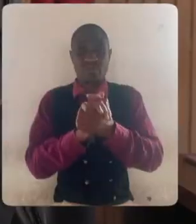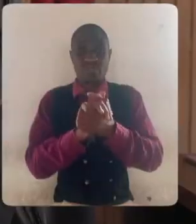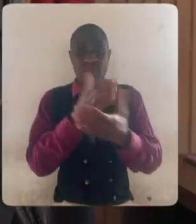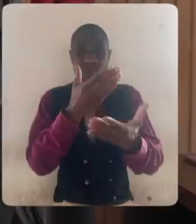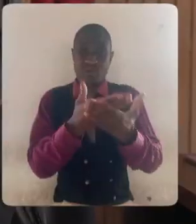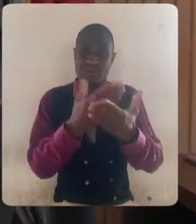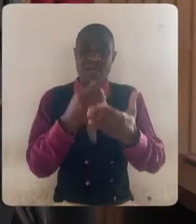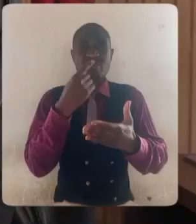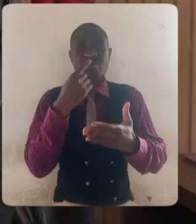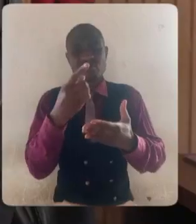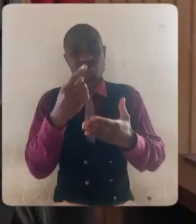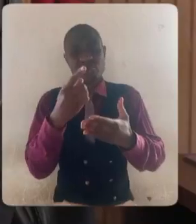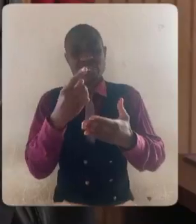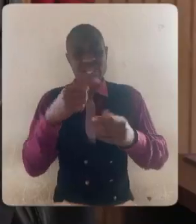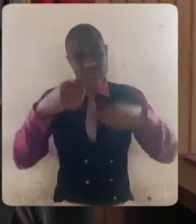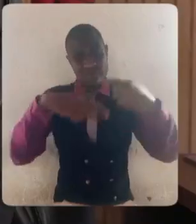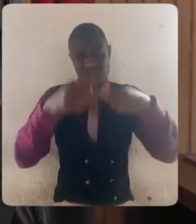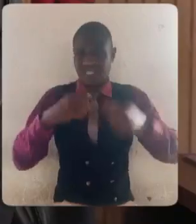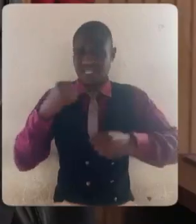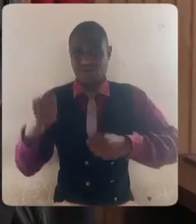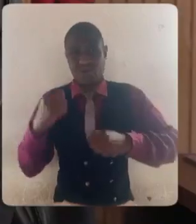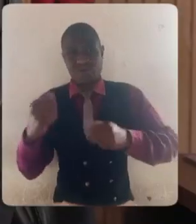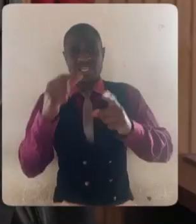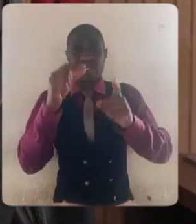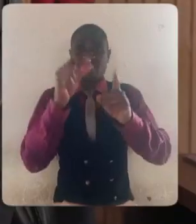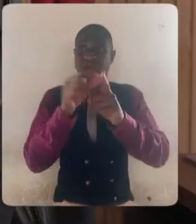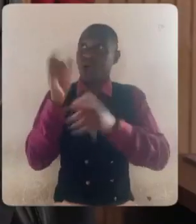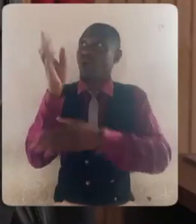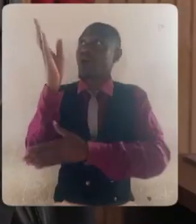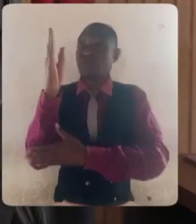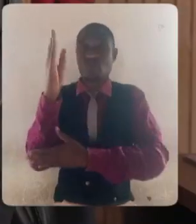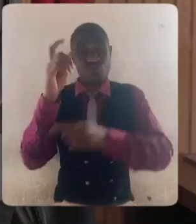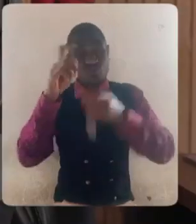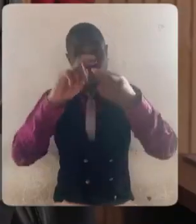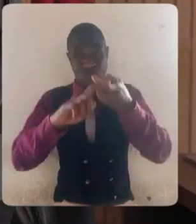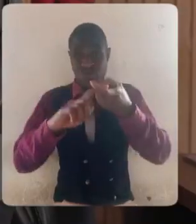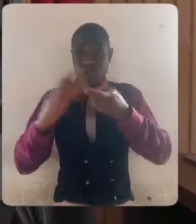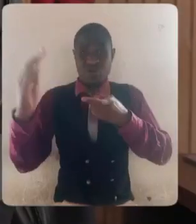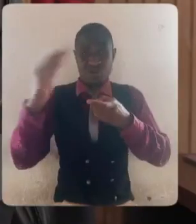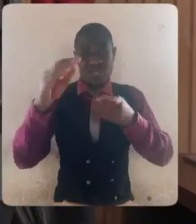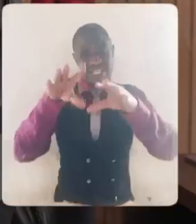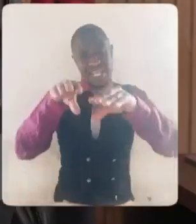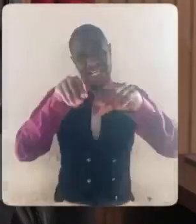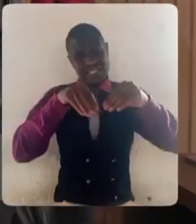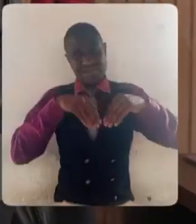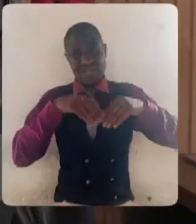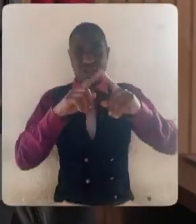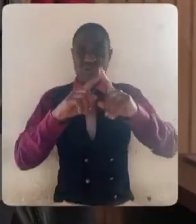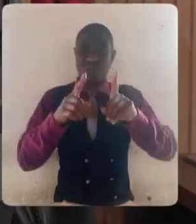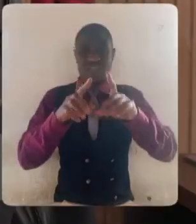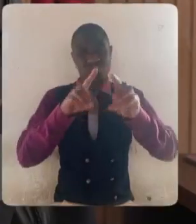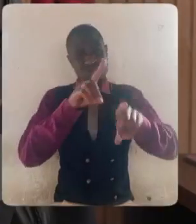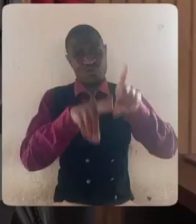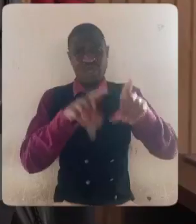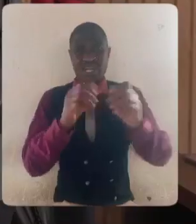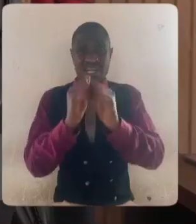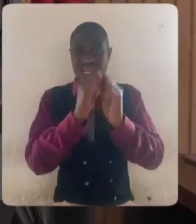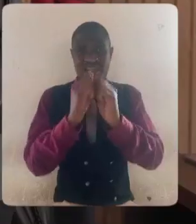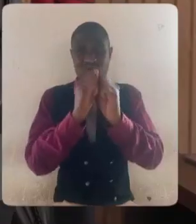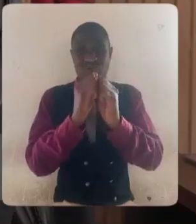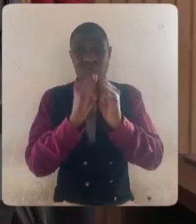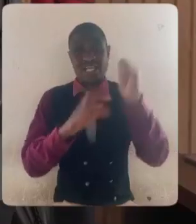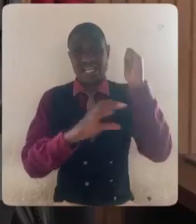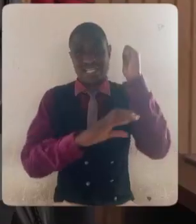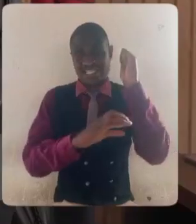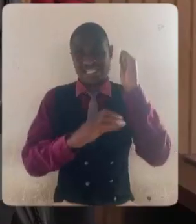society organizations, the media, traditional and faith leaders, security agencies, and all